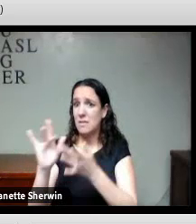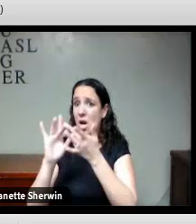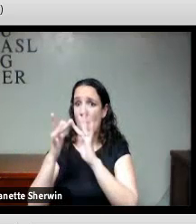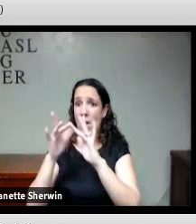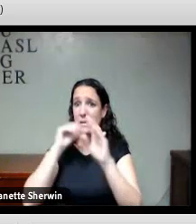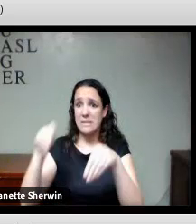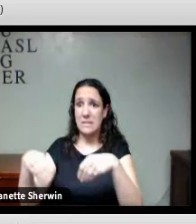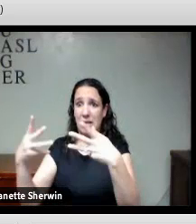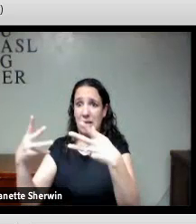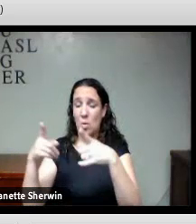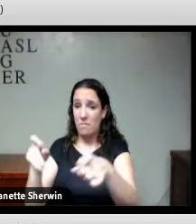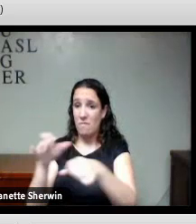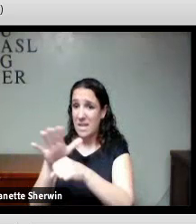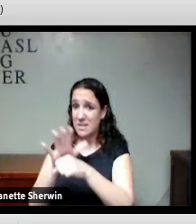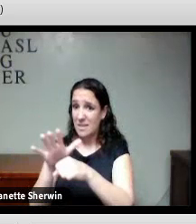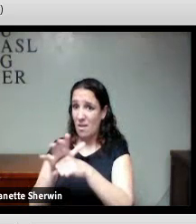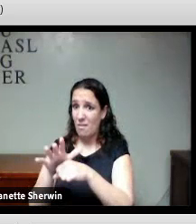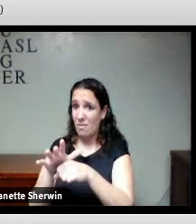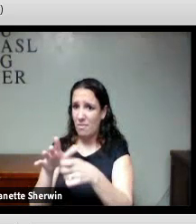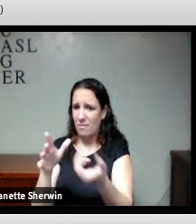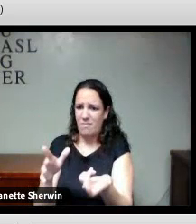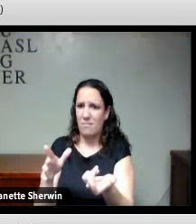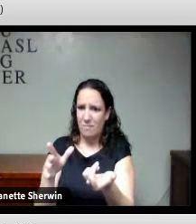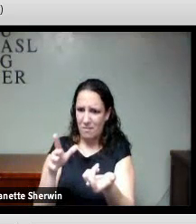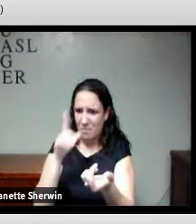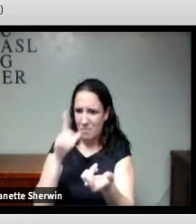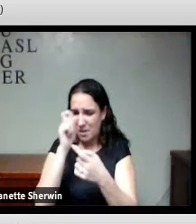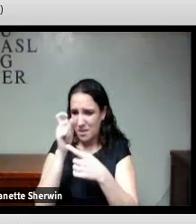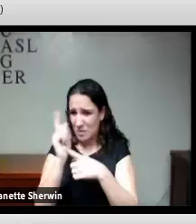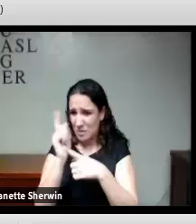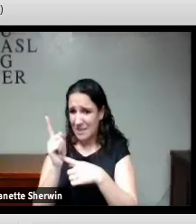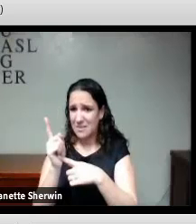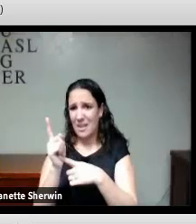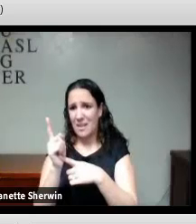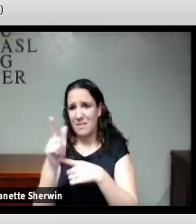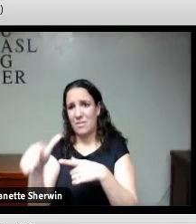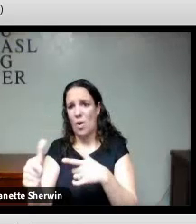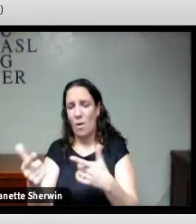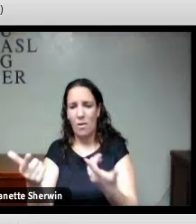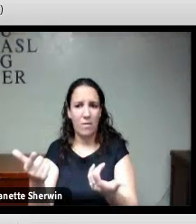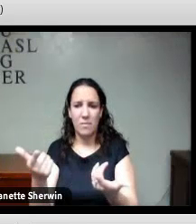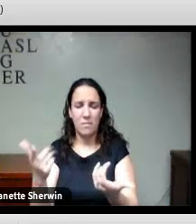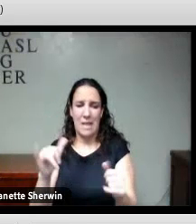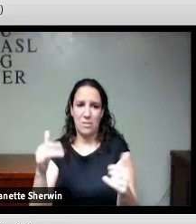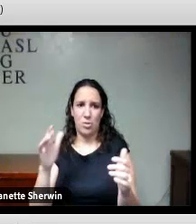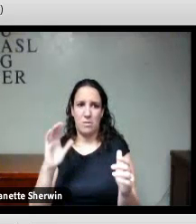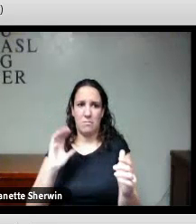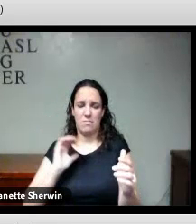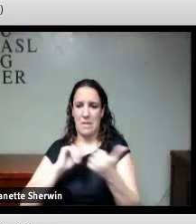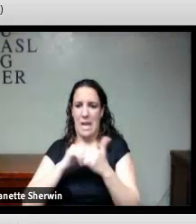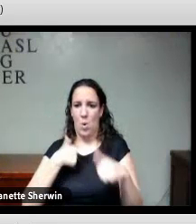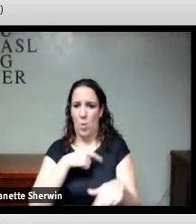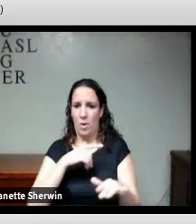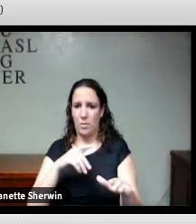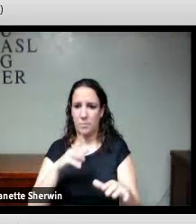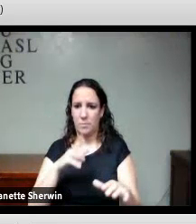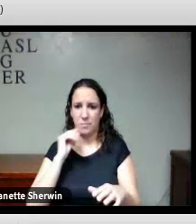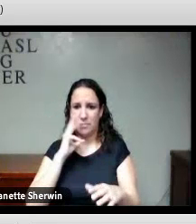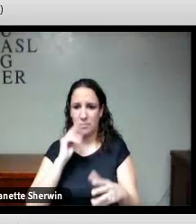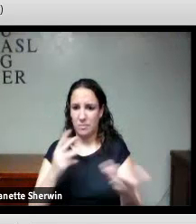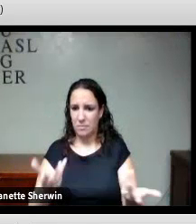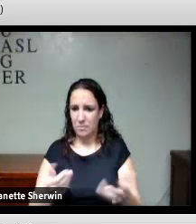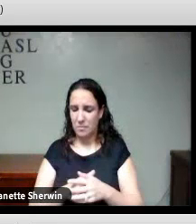for us because it took a whole second? I mean, most of us would agree with that. It's who we are, right? So think about that. That's what this